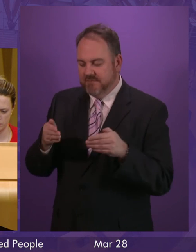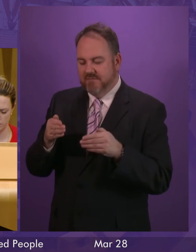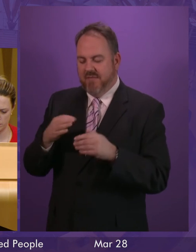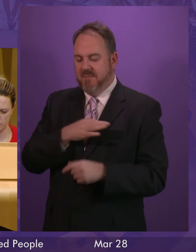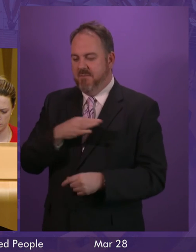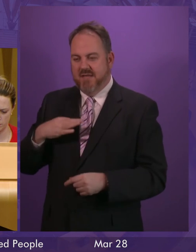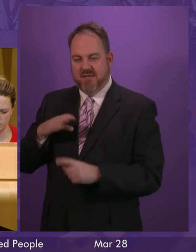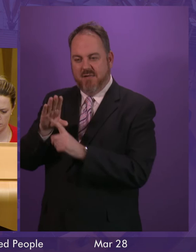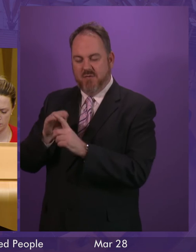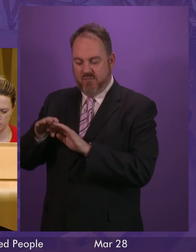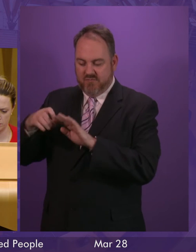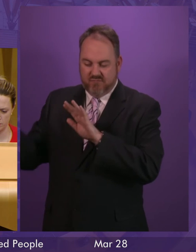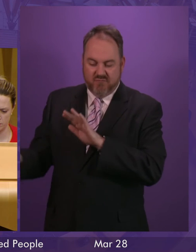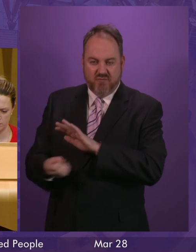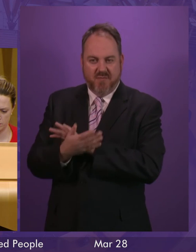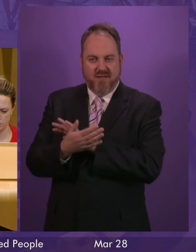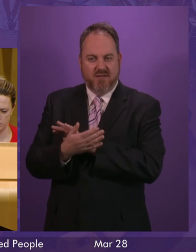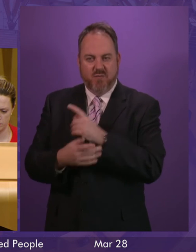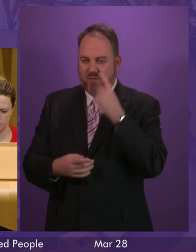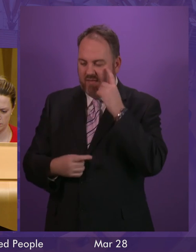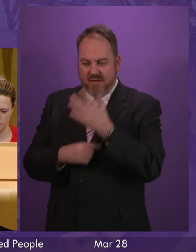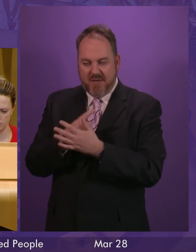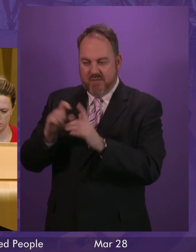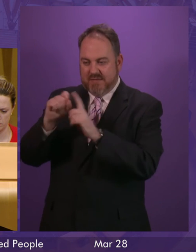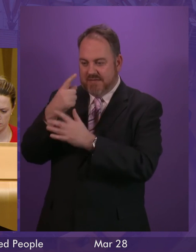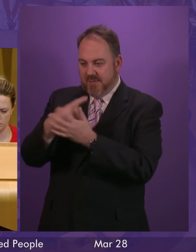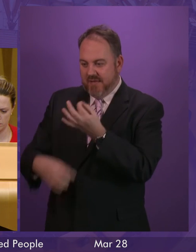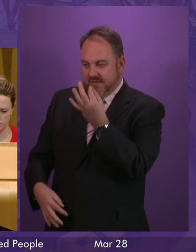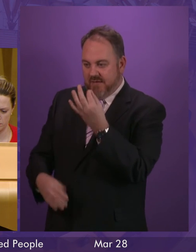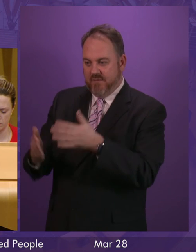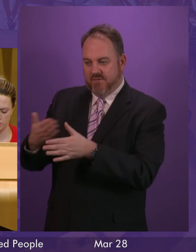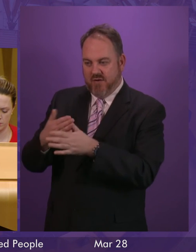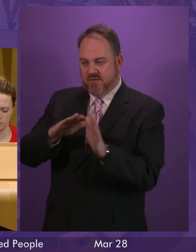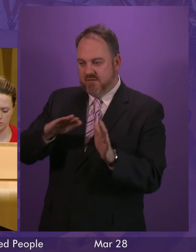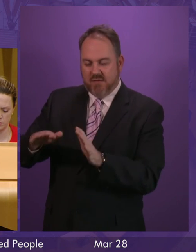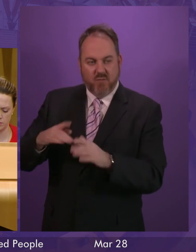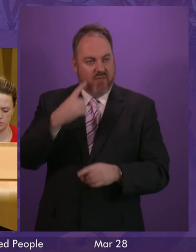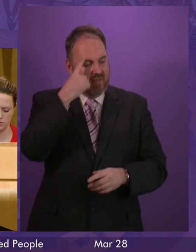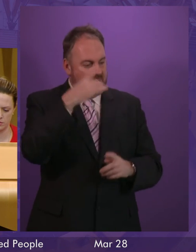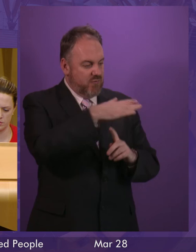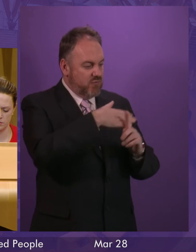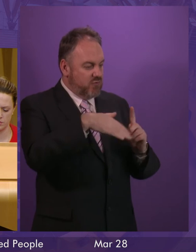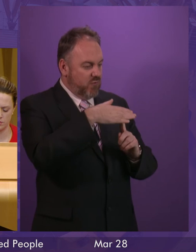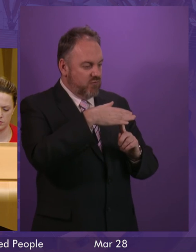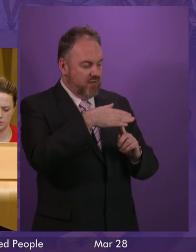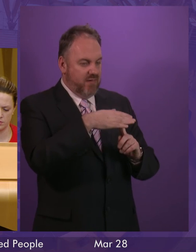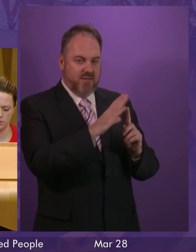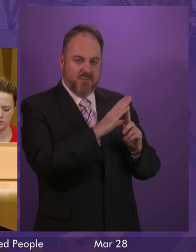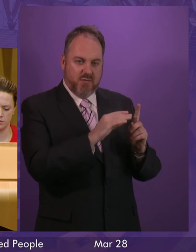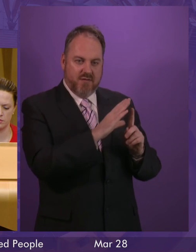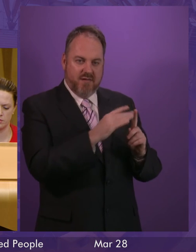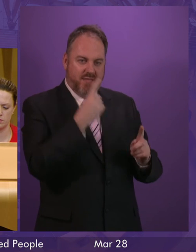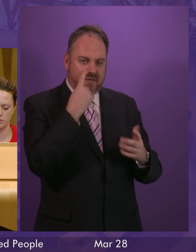disabled by their impairment, the social model views disability as a relationship between the individual and